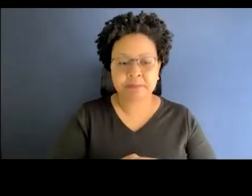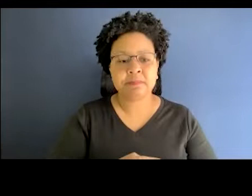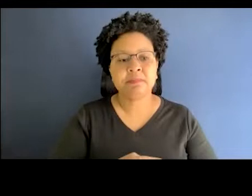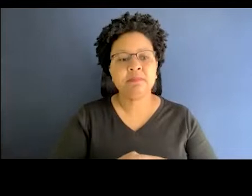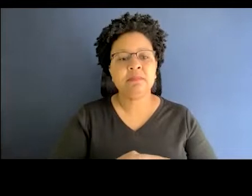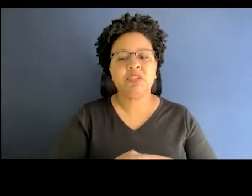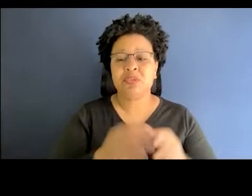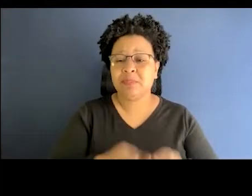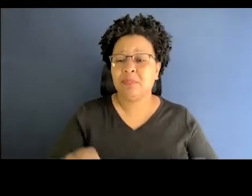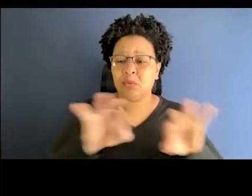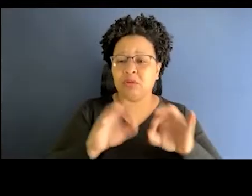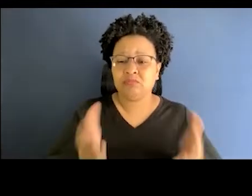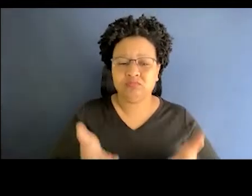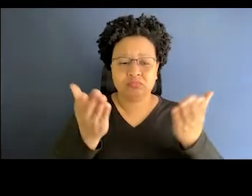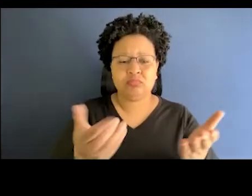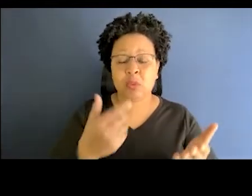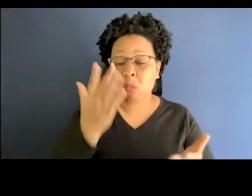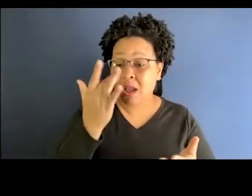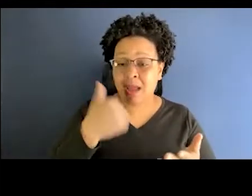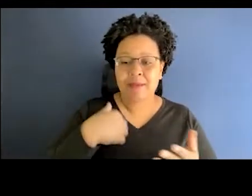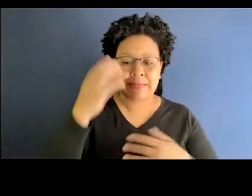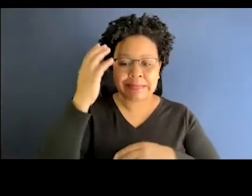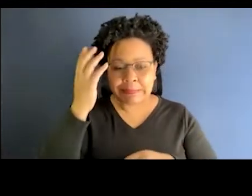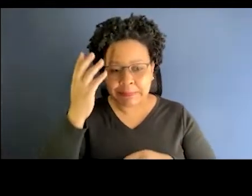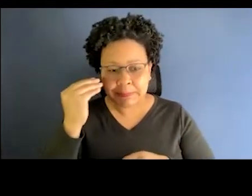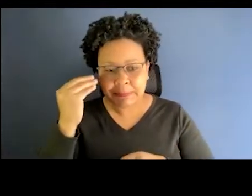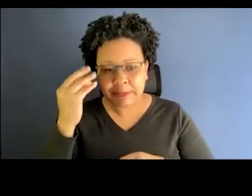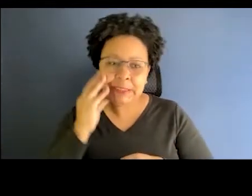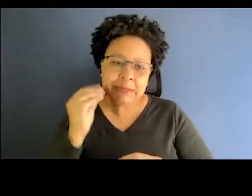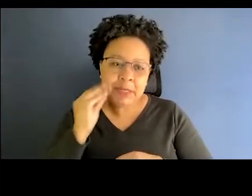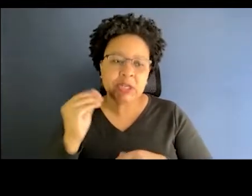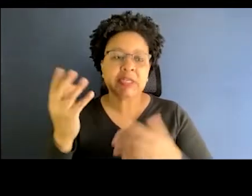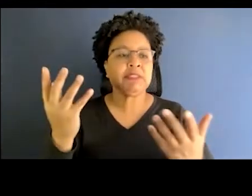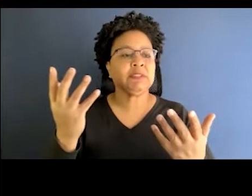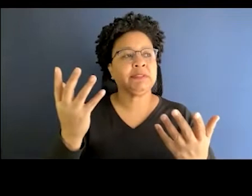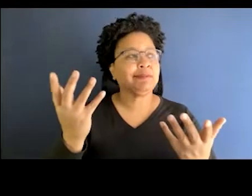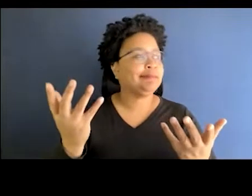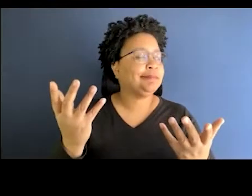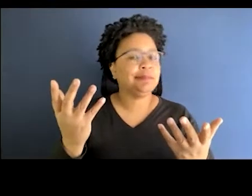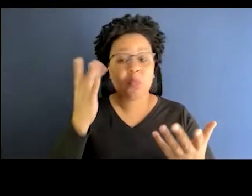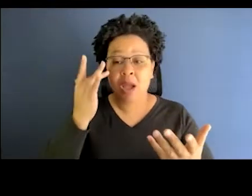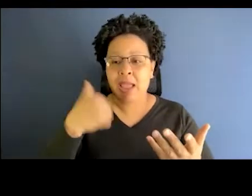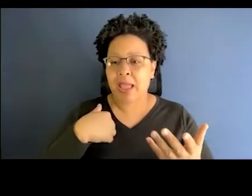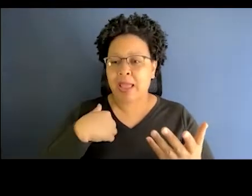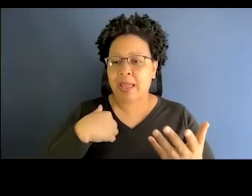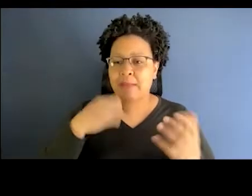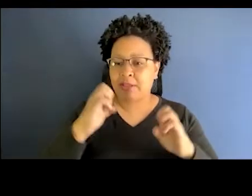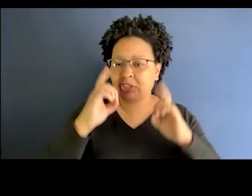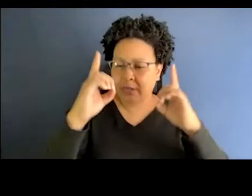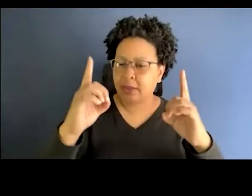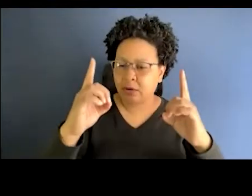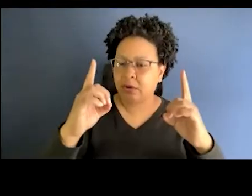the table because I've experienced, what it's like, not only because I am an educator at